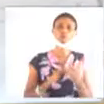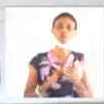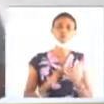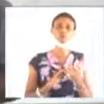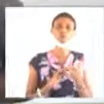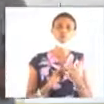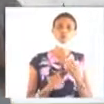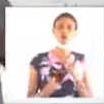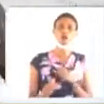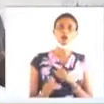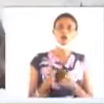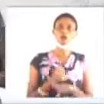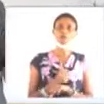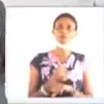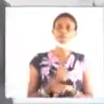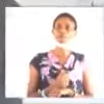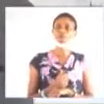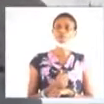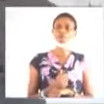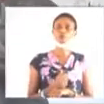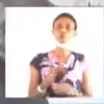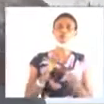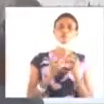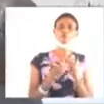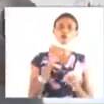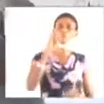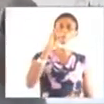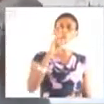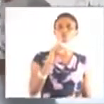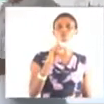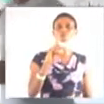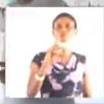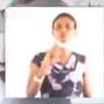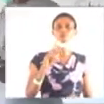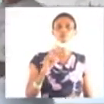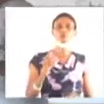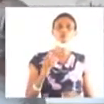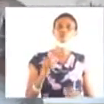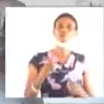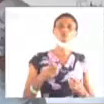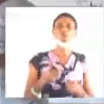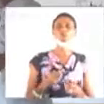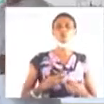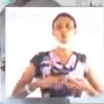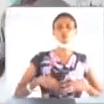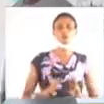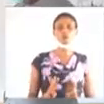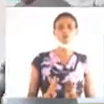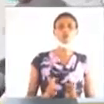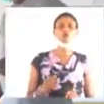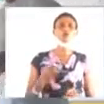Preventive measure. Having highlighted one, the definition of drug